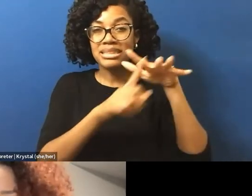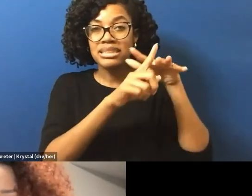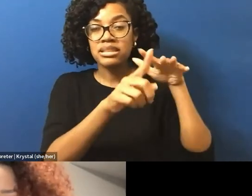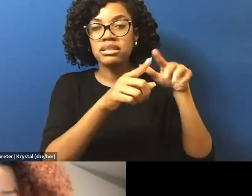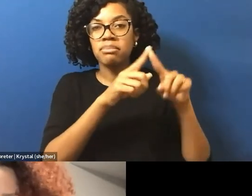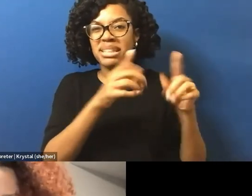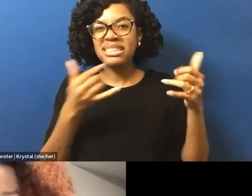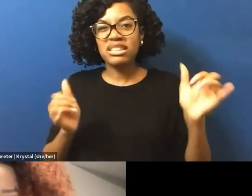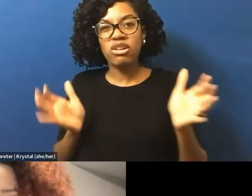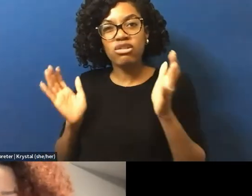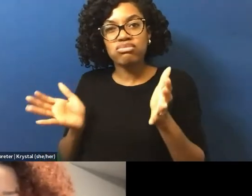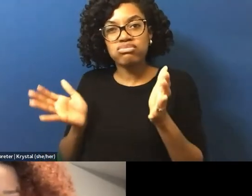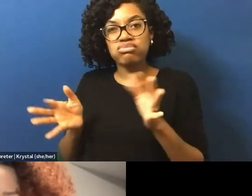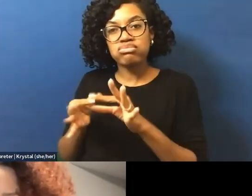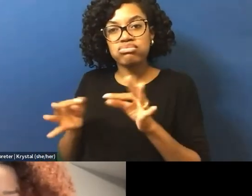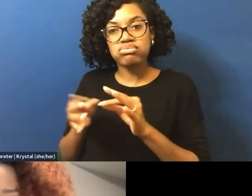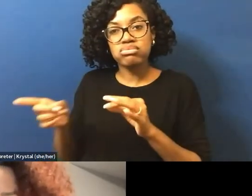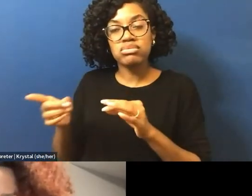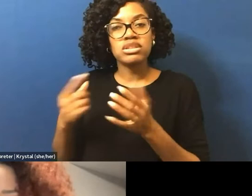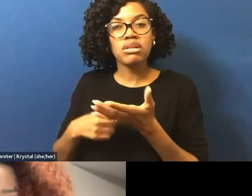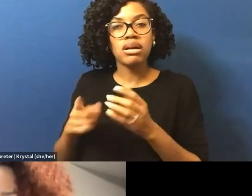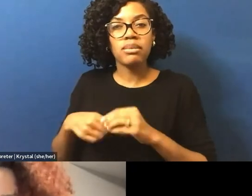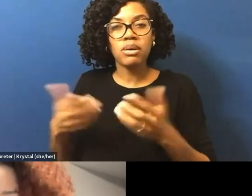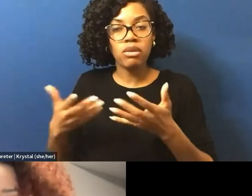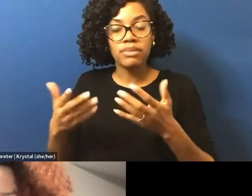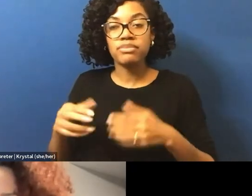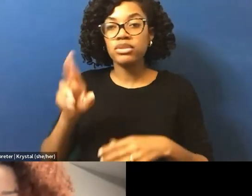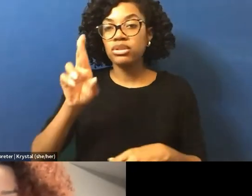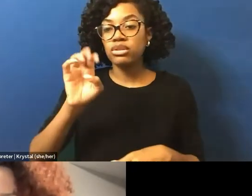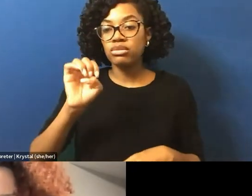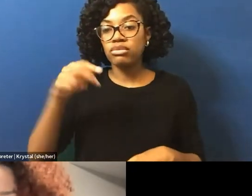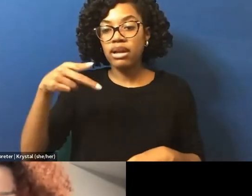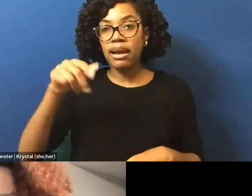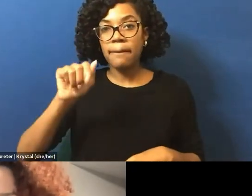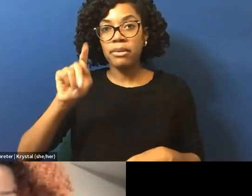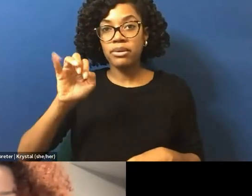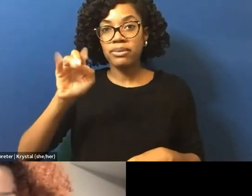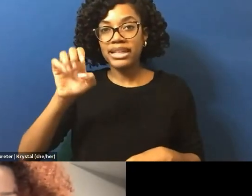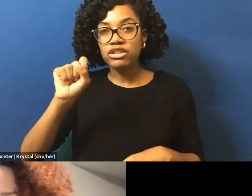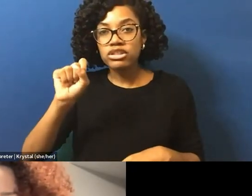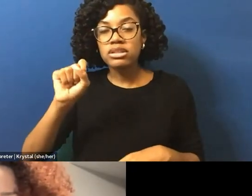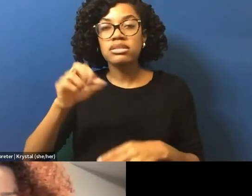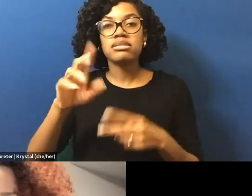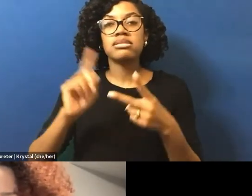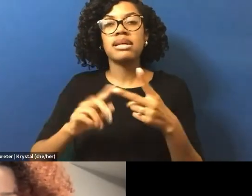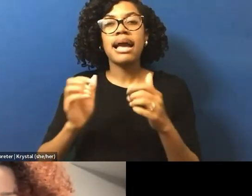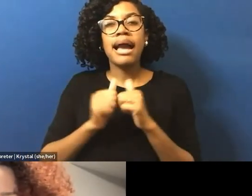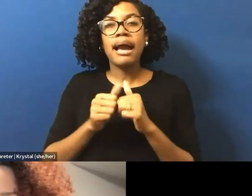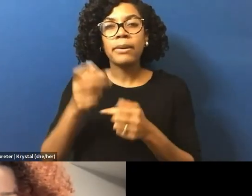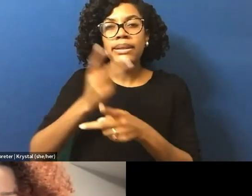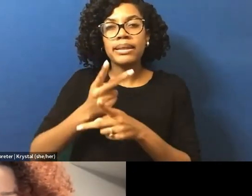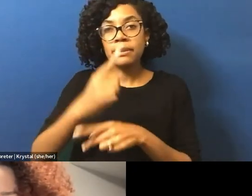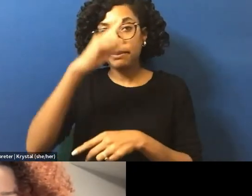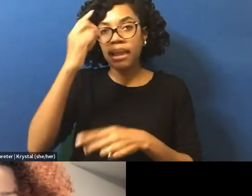for advocating for reparations, for Black separation, et cetera. So I bring this all up to